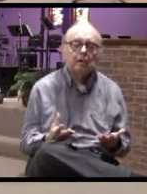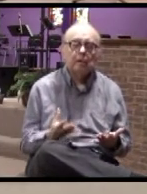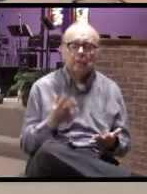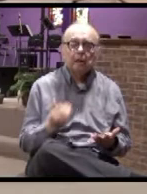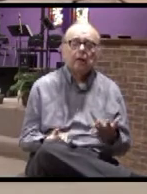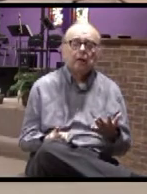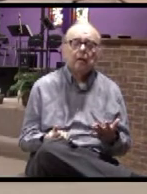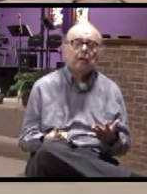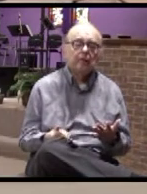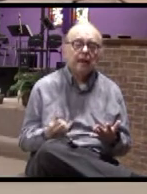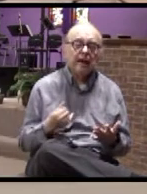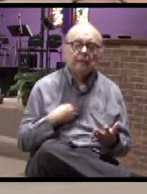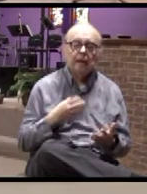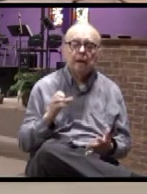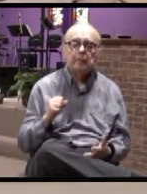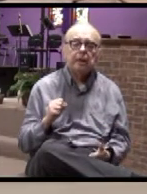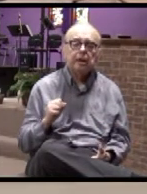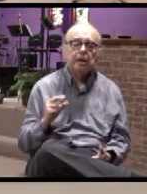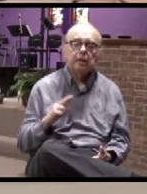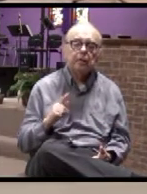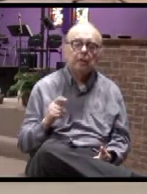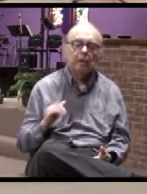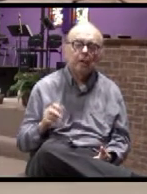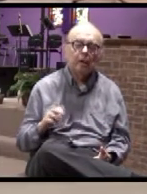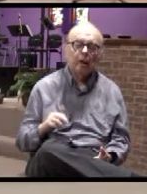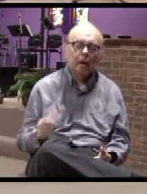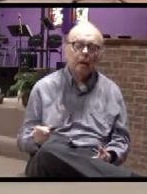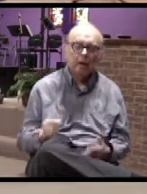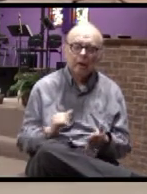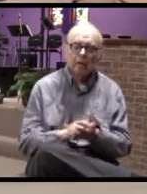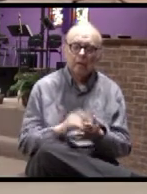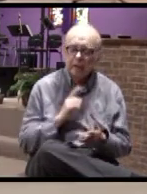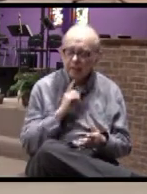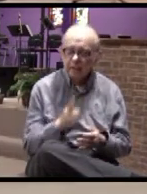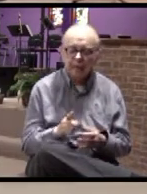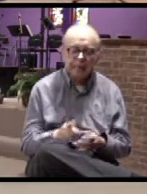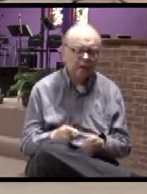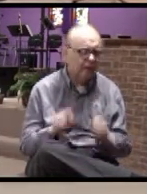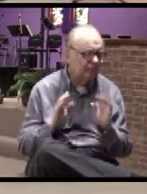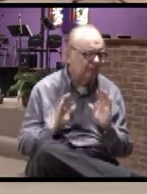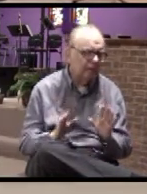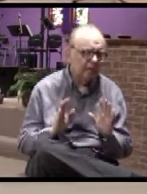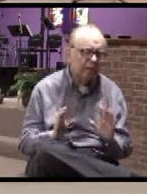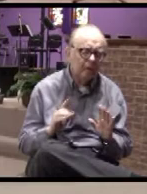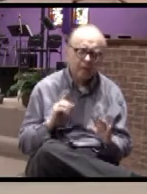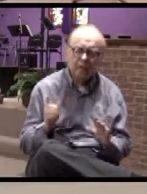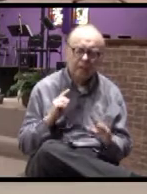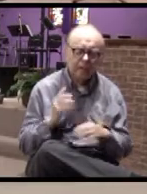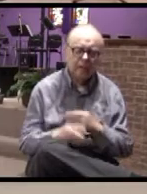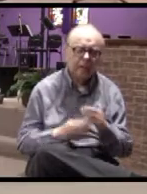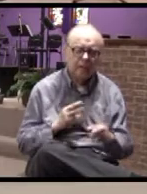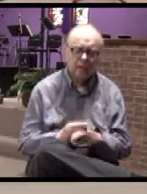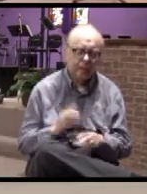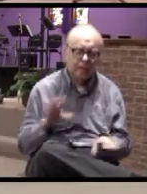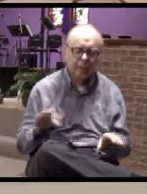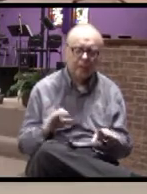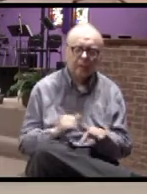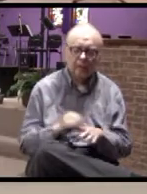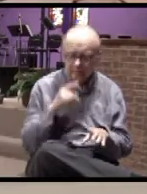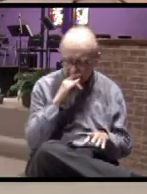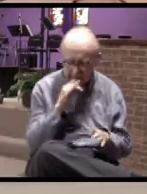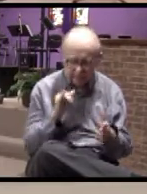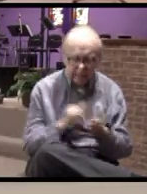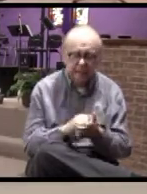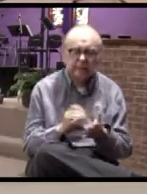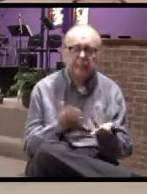because they're being bullied in school? And we say, that is absolutely amazing. Where in the world do these kids get